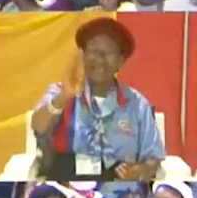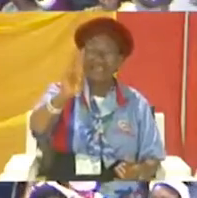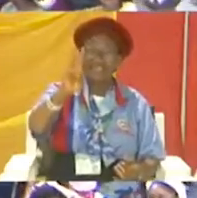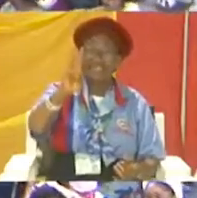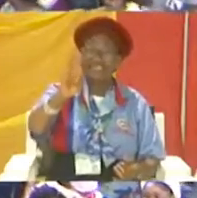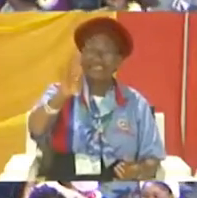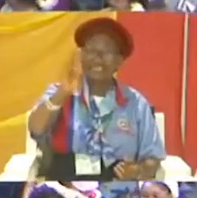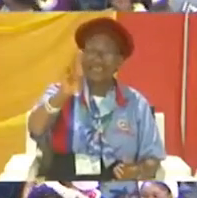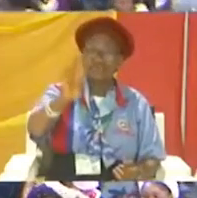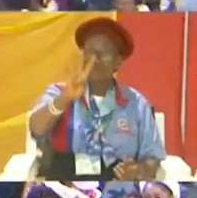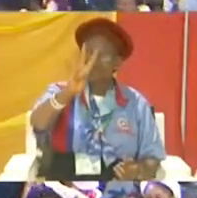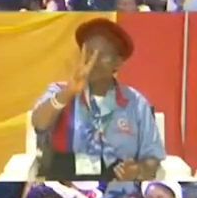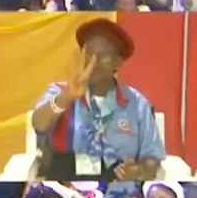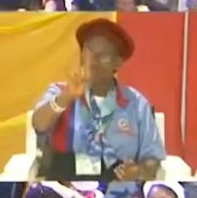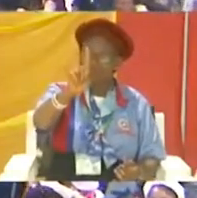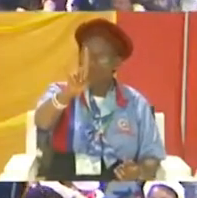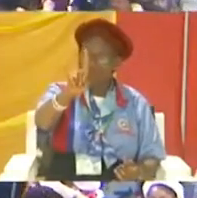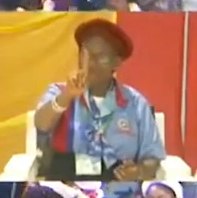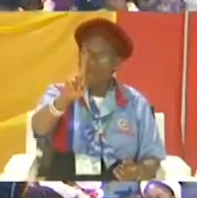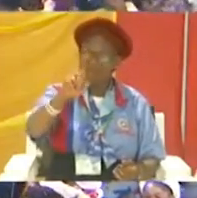41 boys.